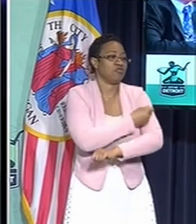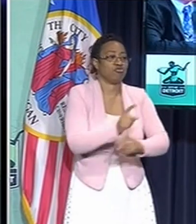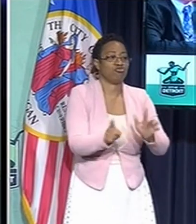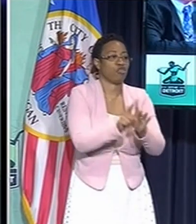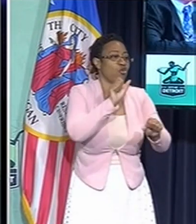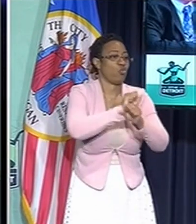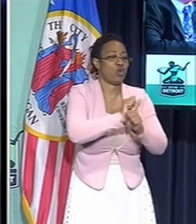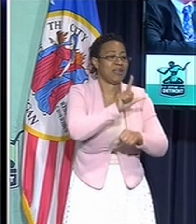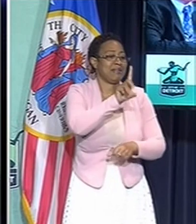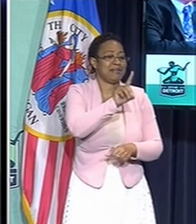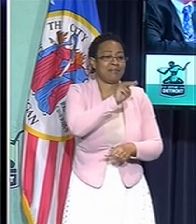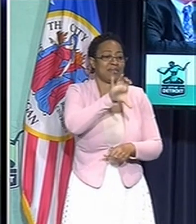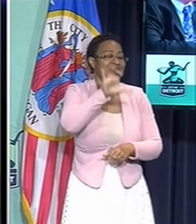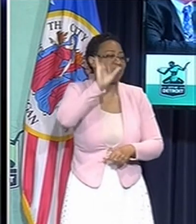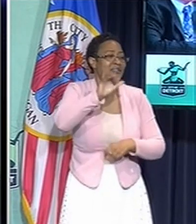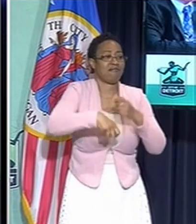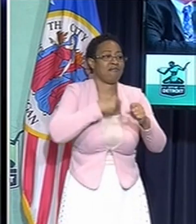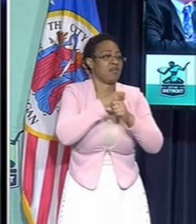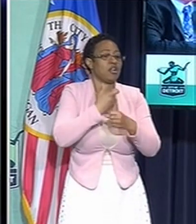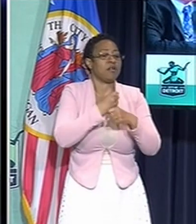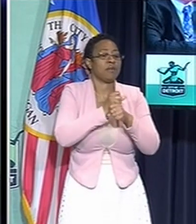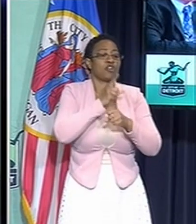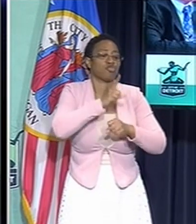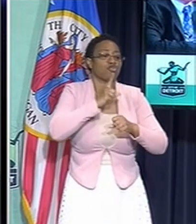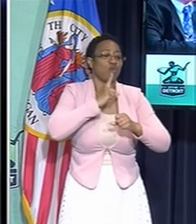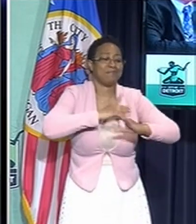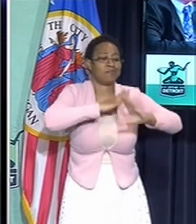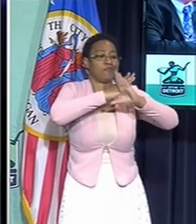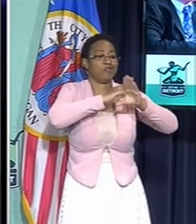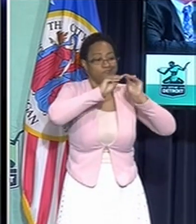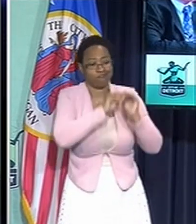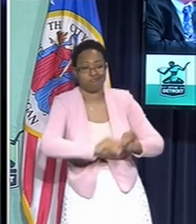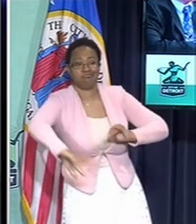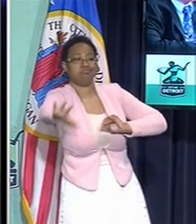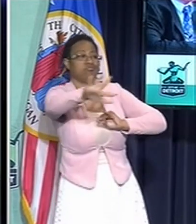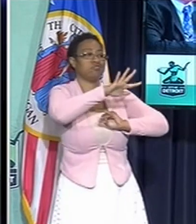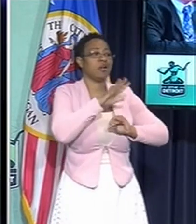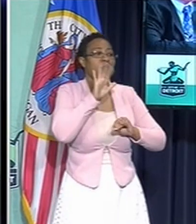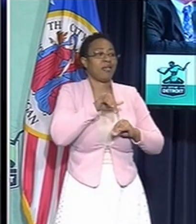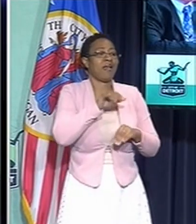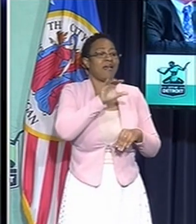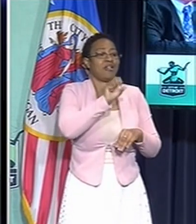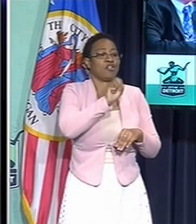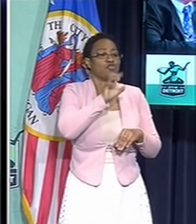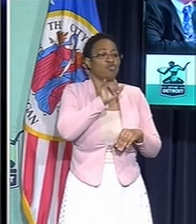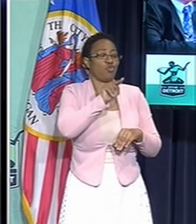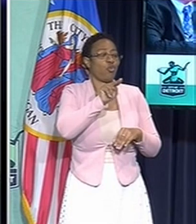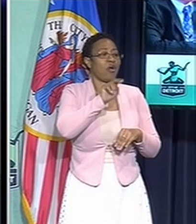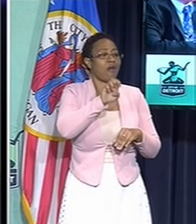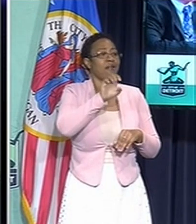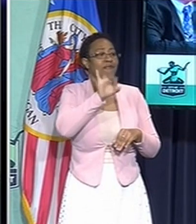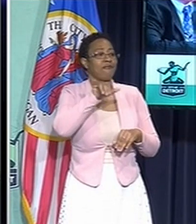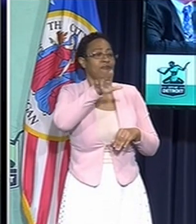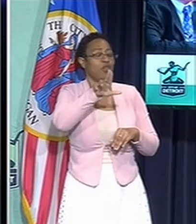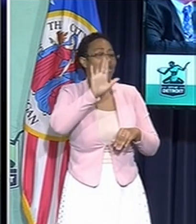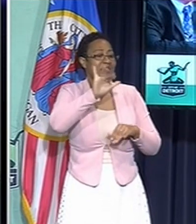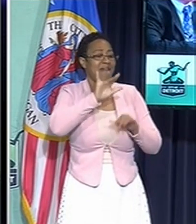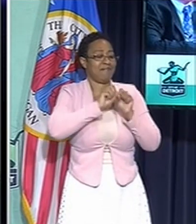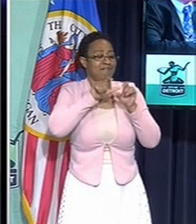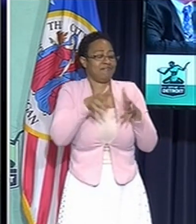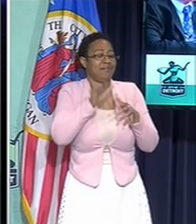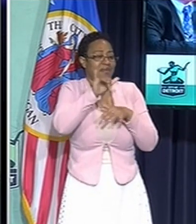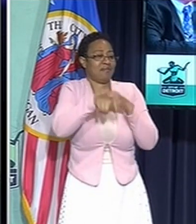work at DMC that year to help head off the swine flu epidemic. And so I'm